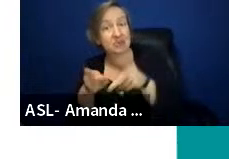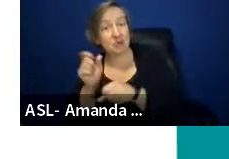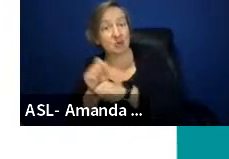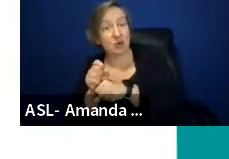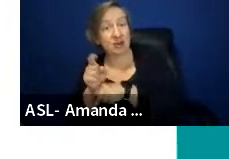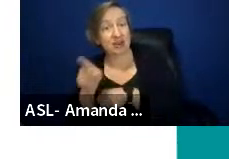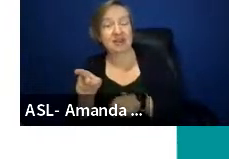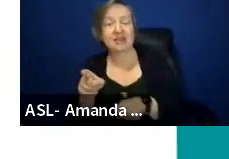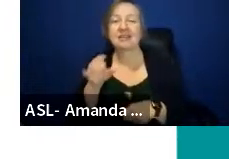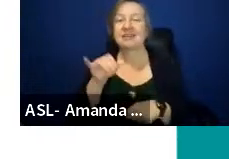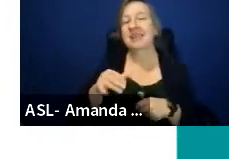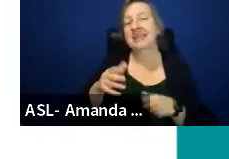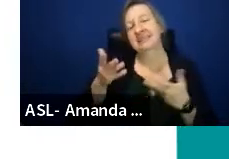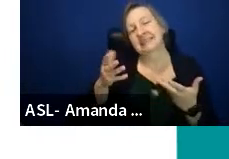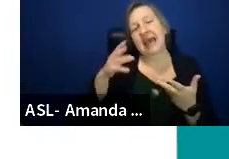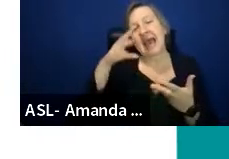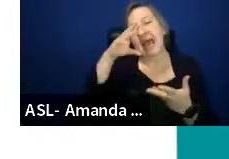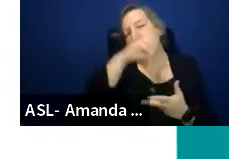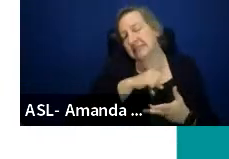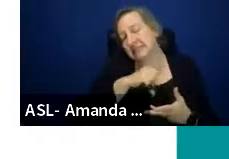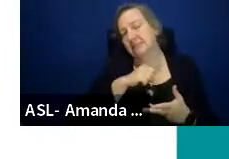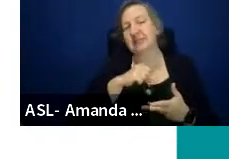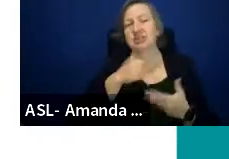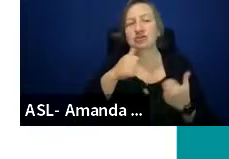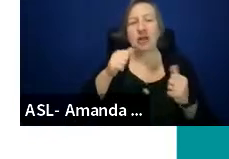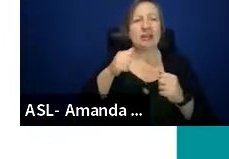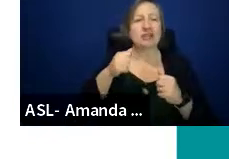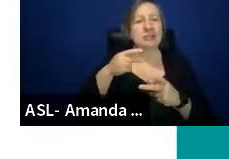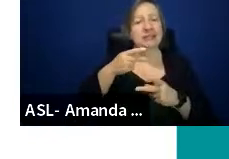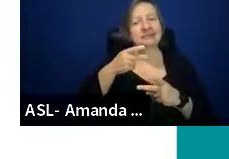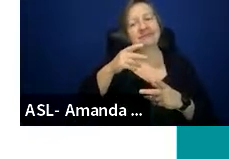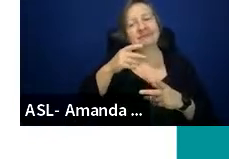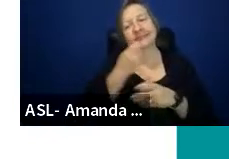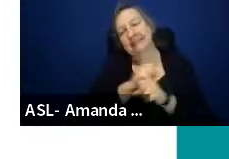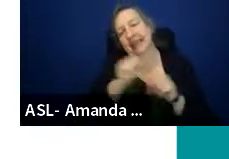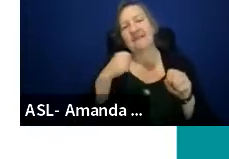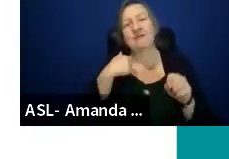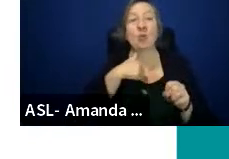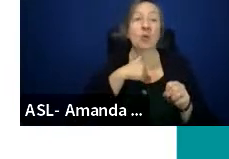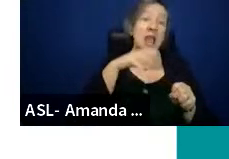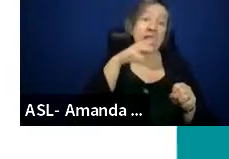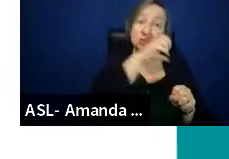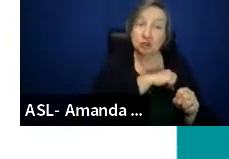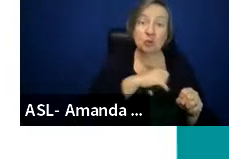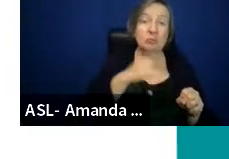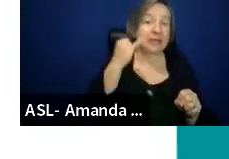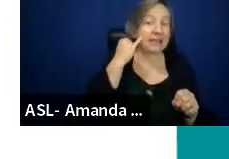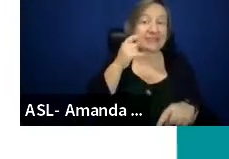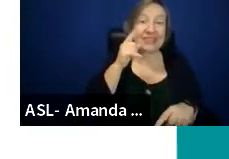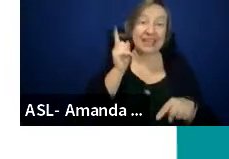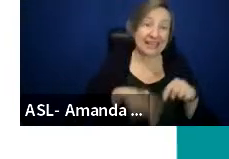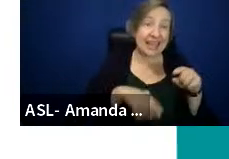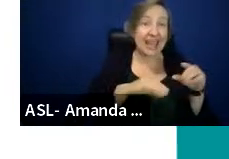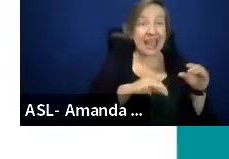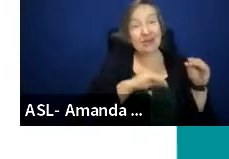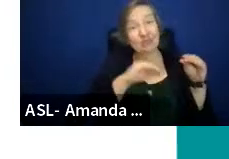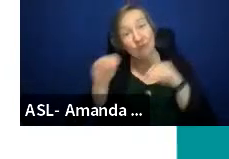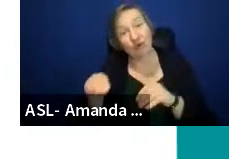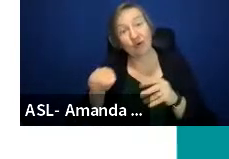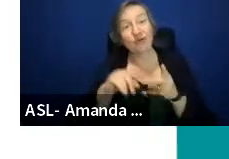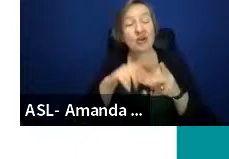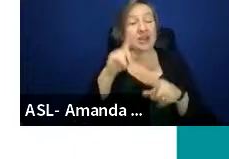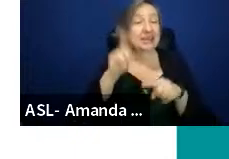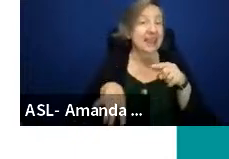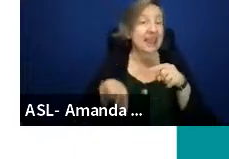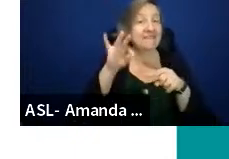This is a conservative estimate, so I think we are assuming in case they can't be relocated or can't